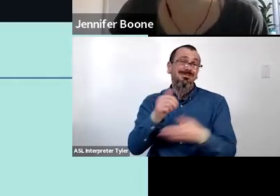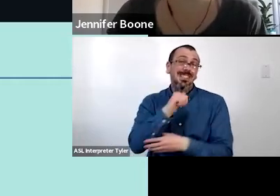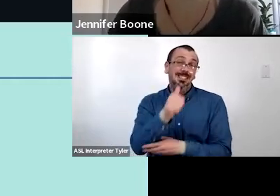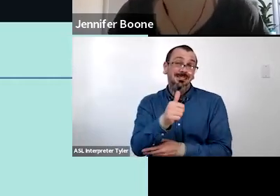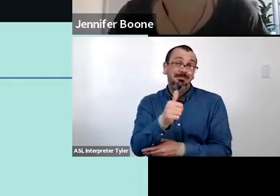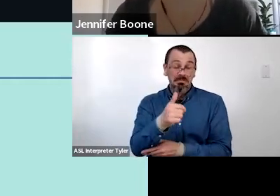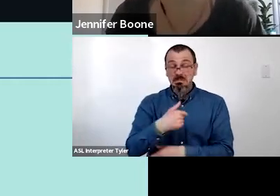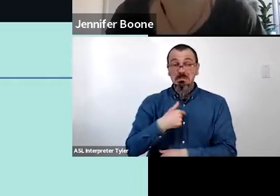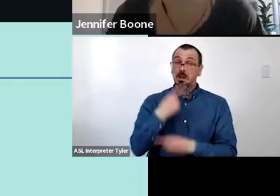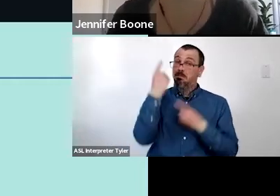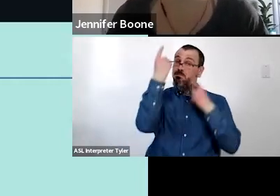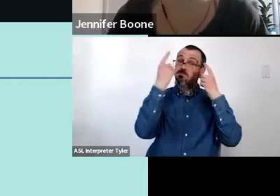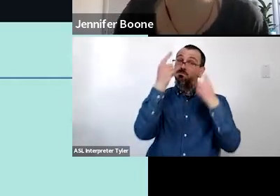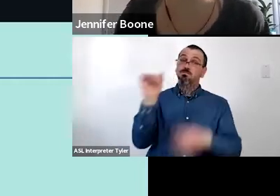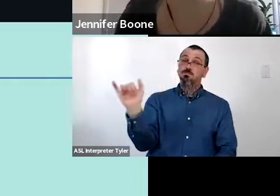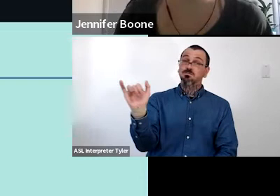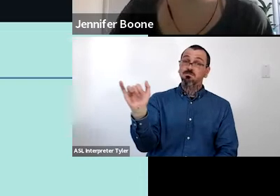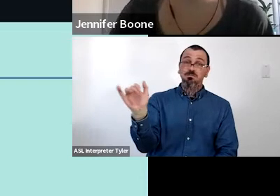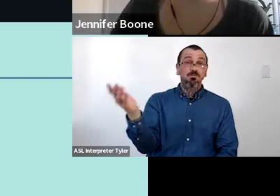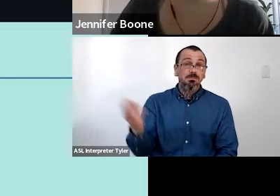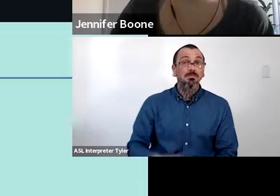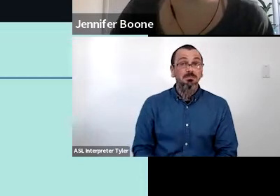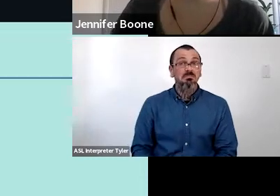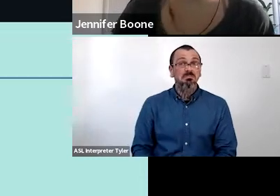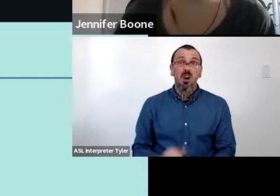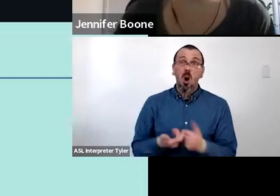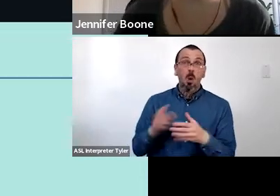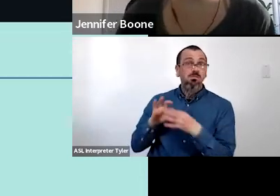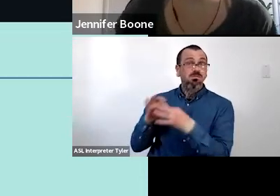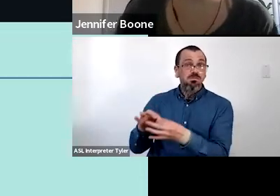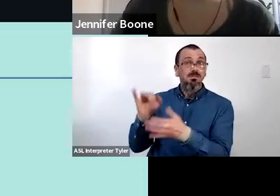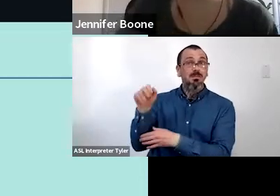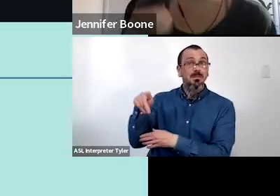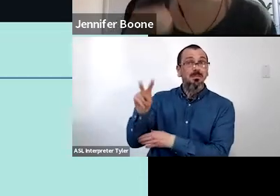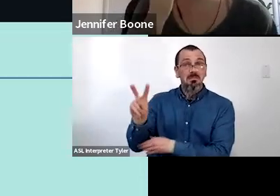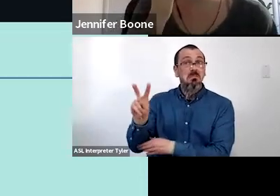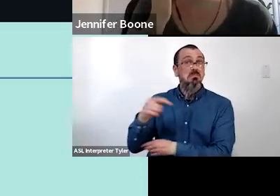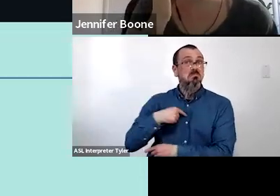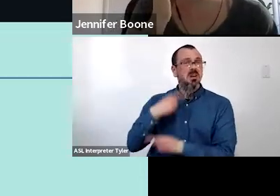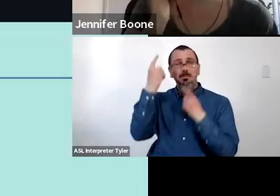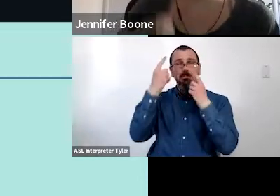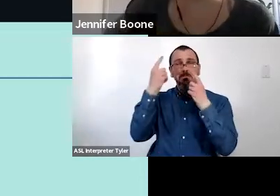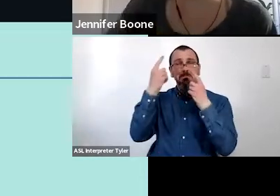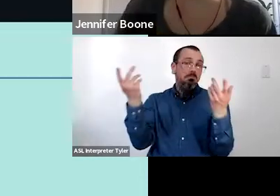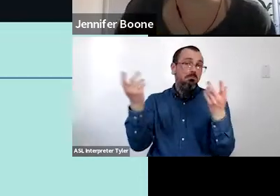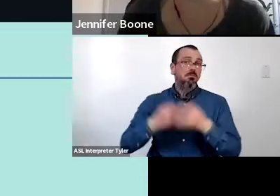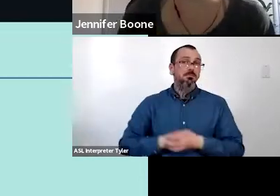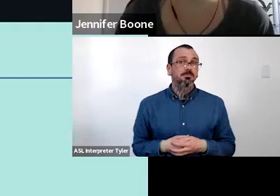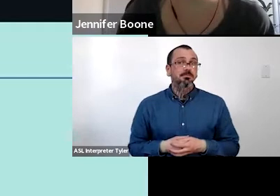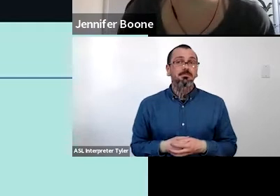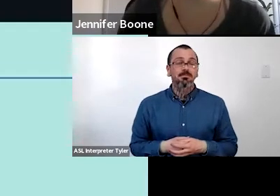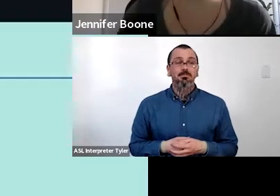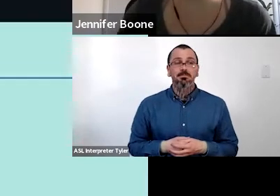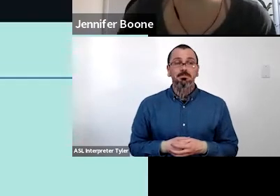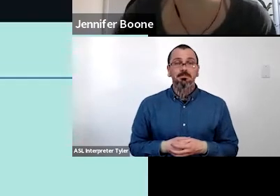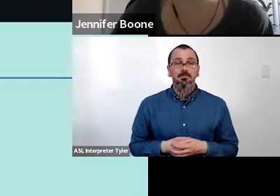yeah, like I think that sort of links to what I was wondering about. But yeah, I think it'd be interesting to like